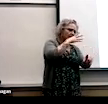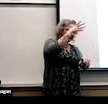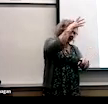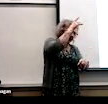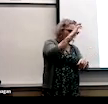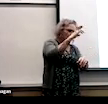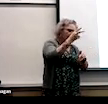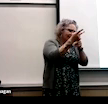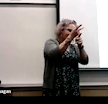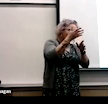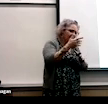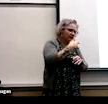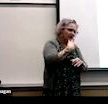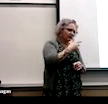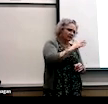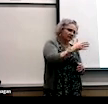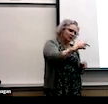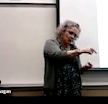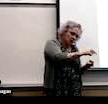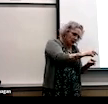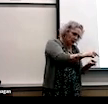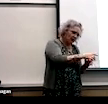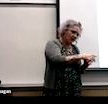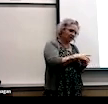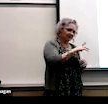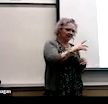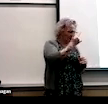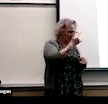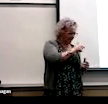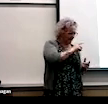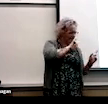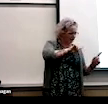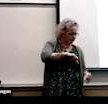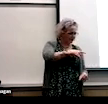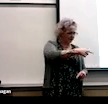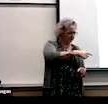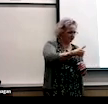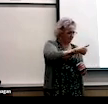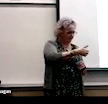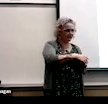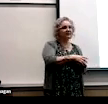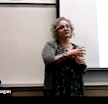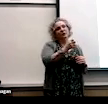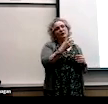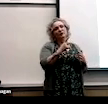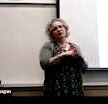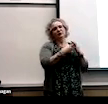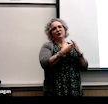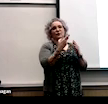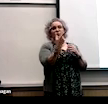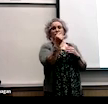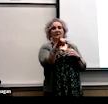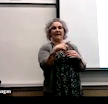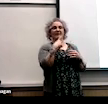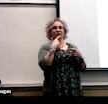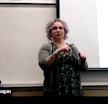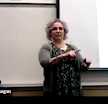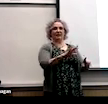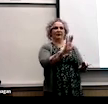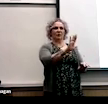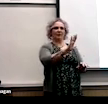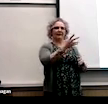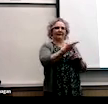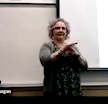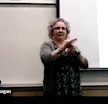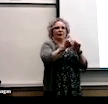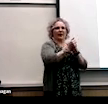next appointment, we're gonna do half of it by yourselves and half of it with your caregiver present. So you can start to use this as a tool to actually enact